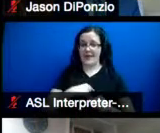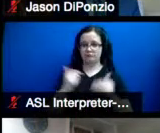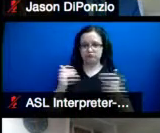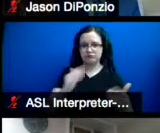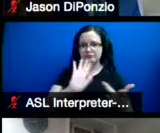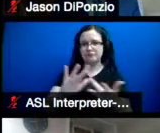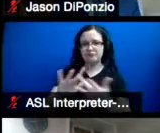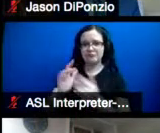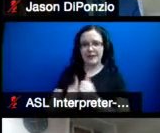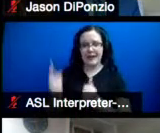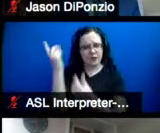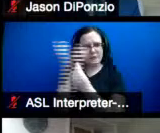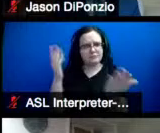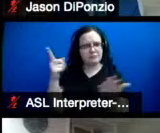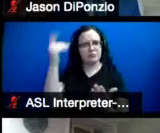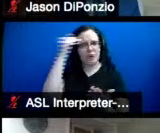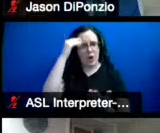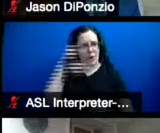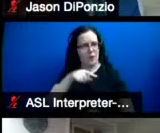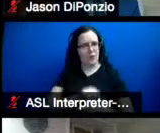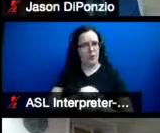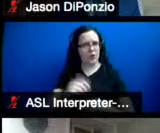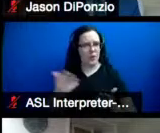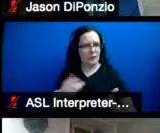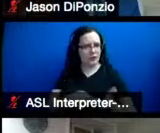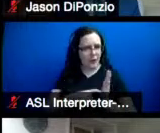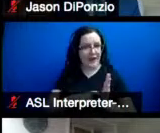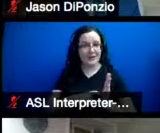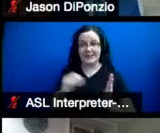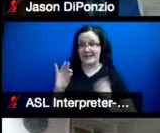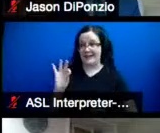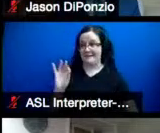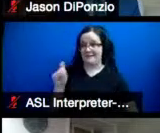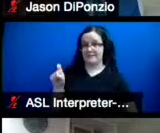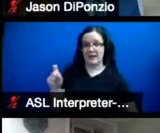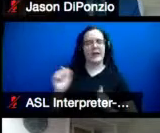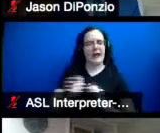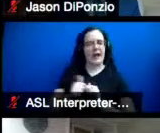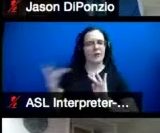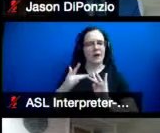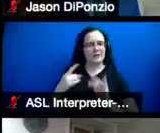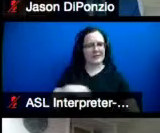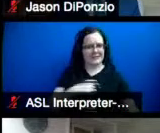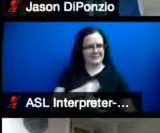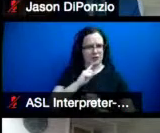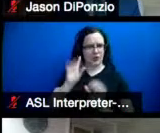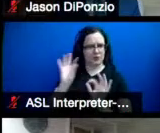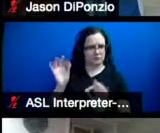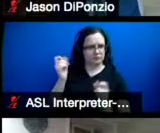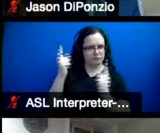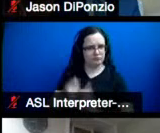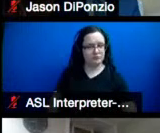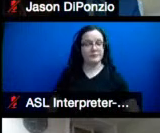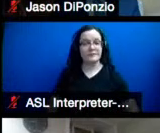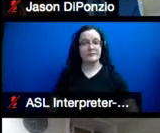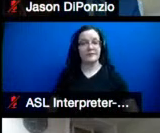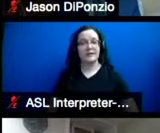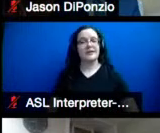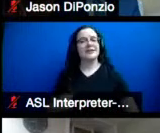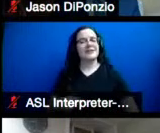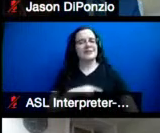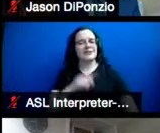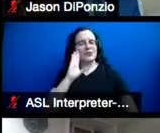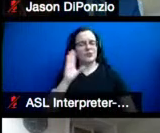aware of our scope of work and, if need be, how they can get in touch with us. So extensive communication and strategizing with public